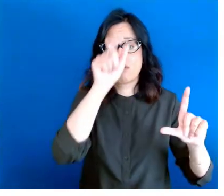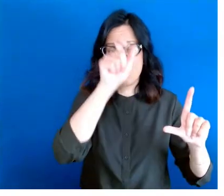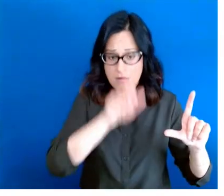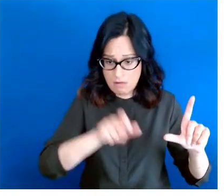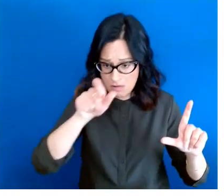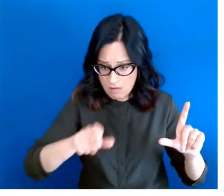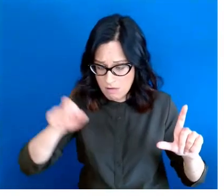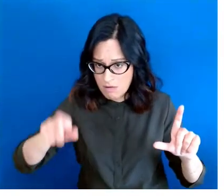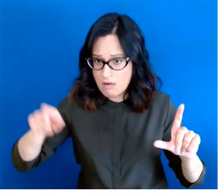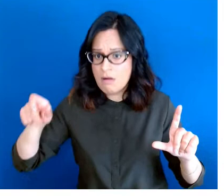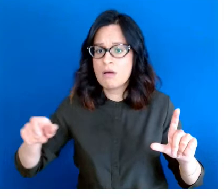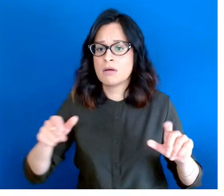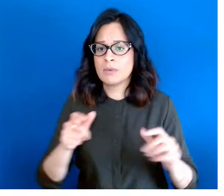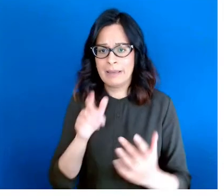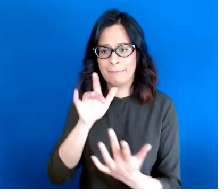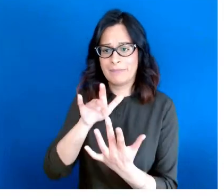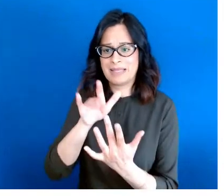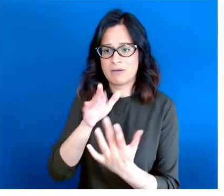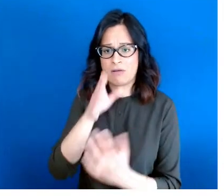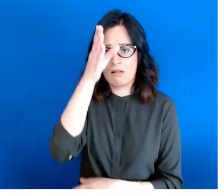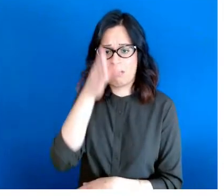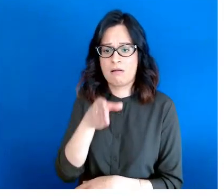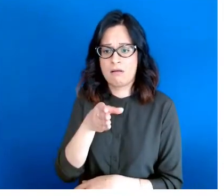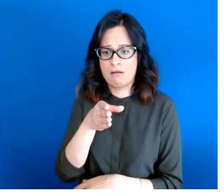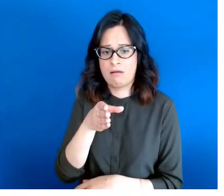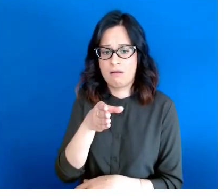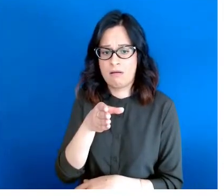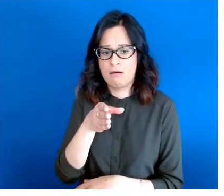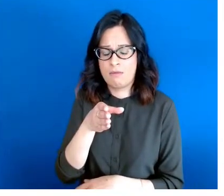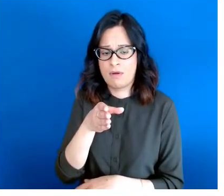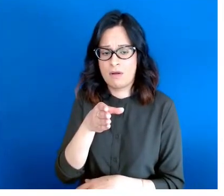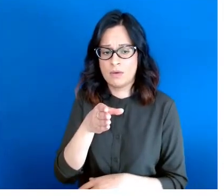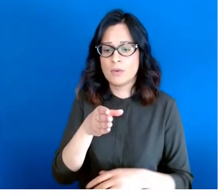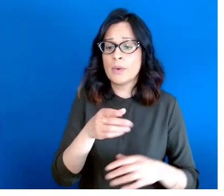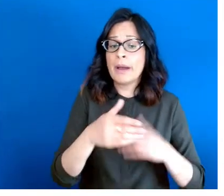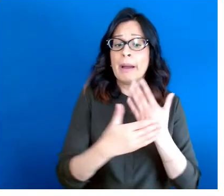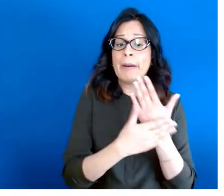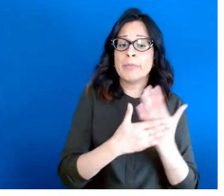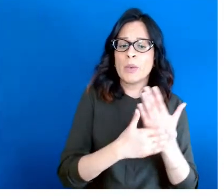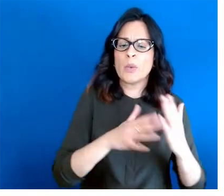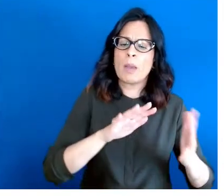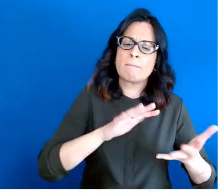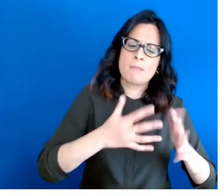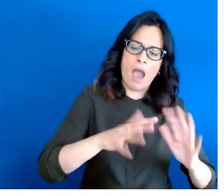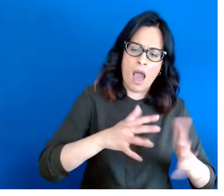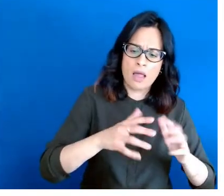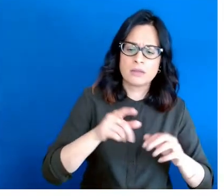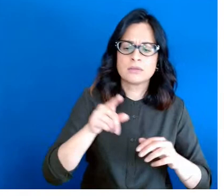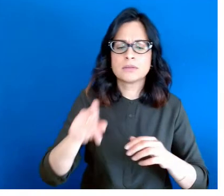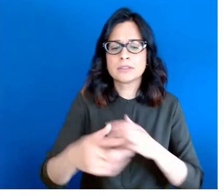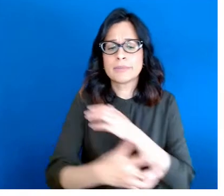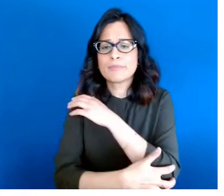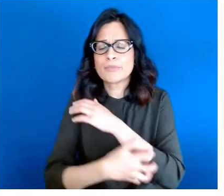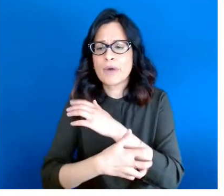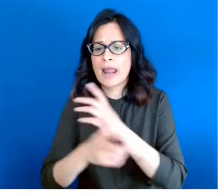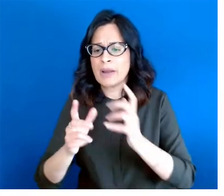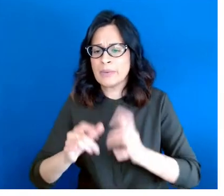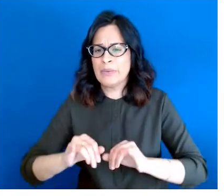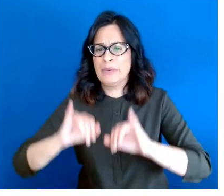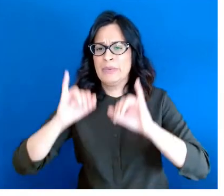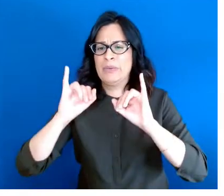in the middle, there's a bar that indicates the 50% border. And this study